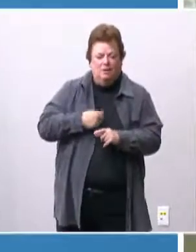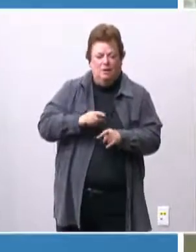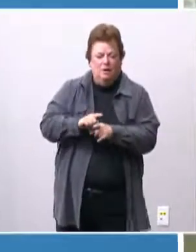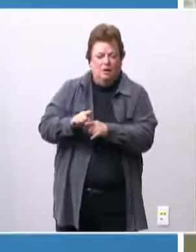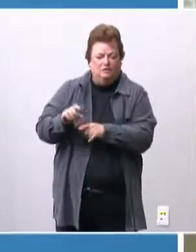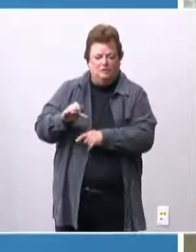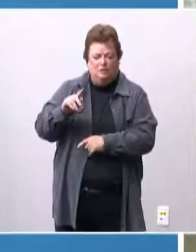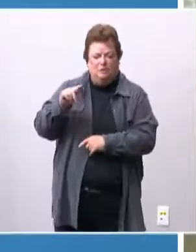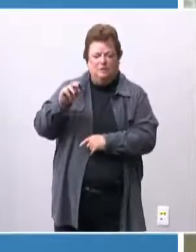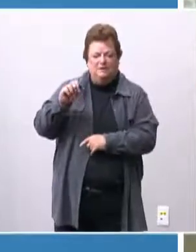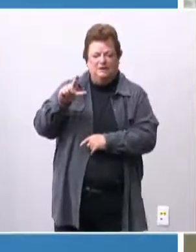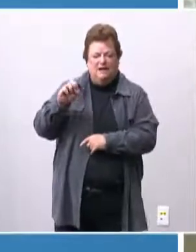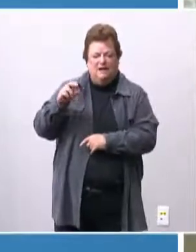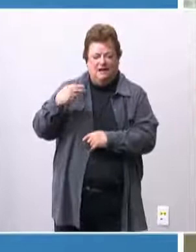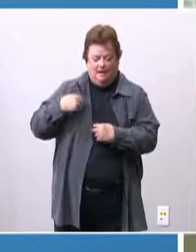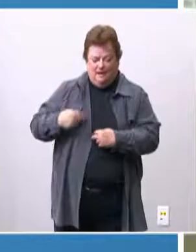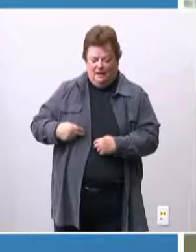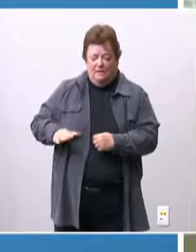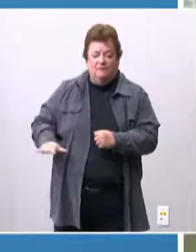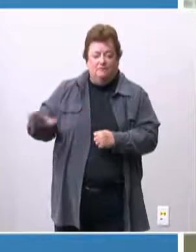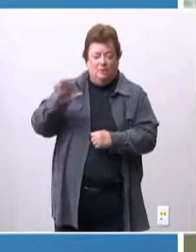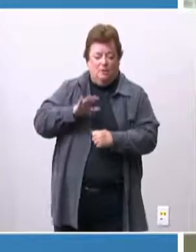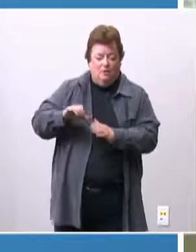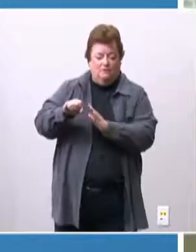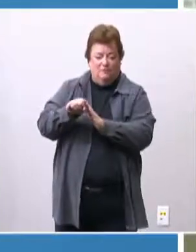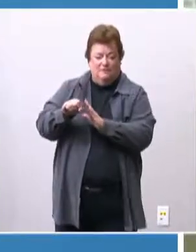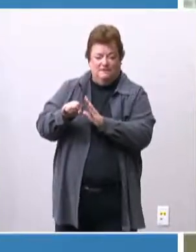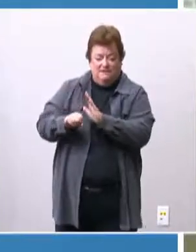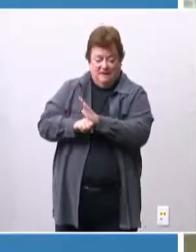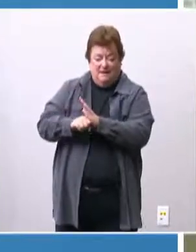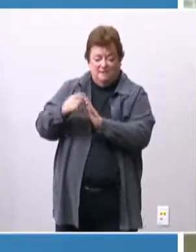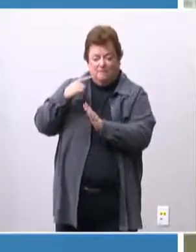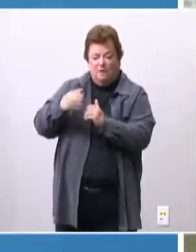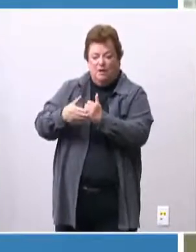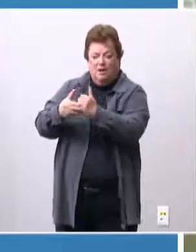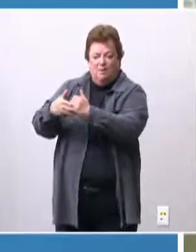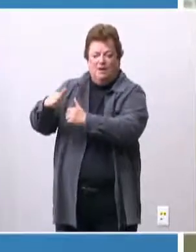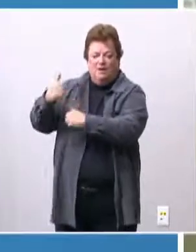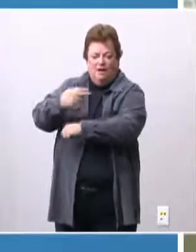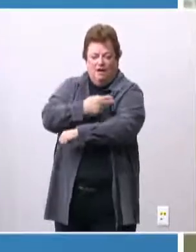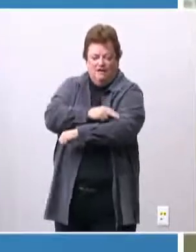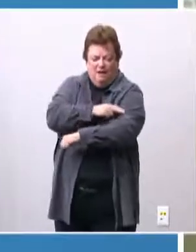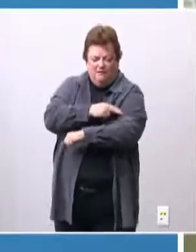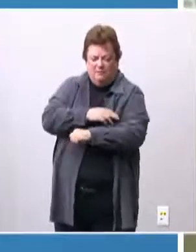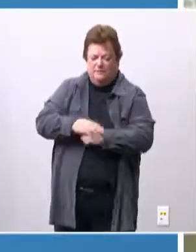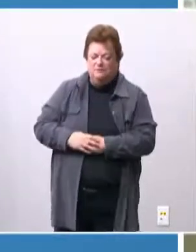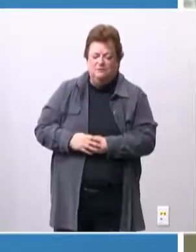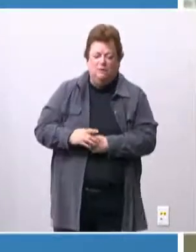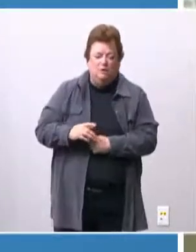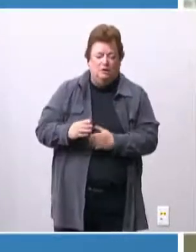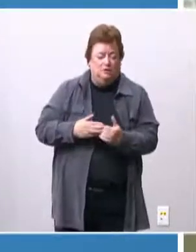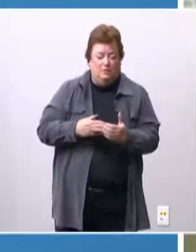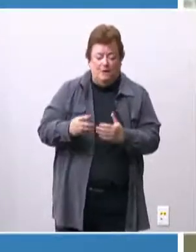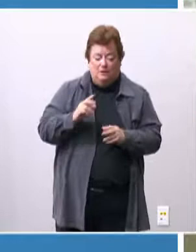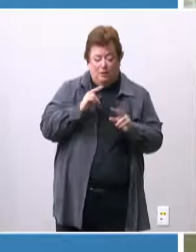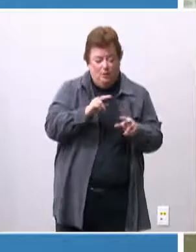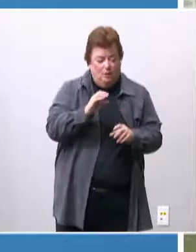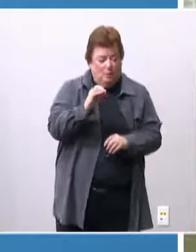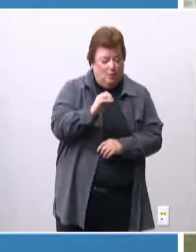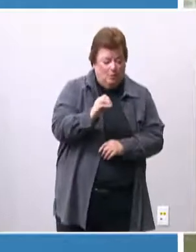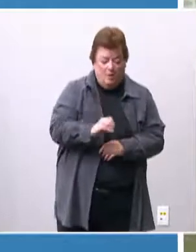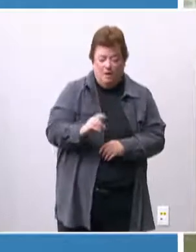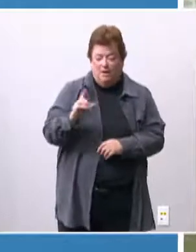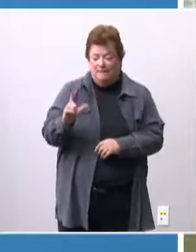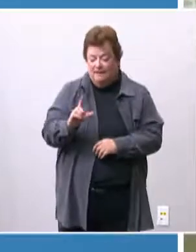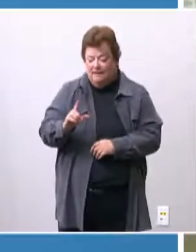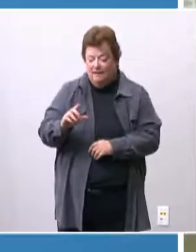telehealth throughout the state at a number of locations. And no matter where you look, whether you look at Omaha, you look at us, you look